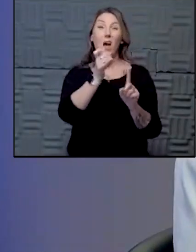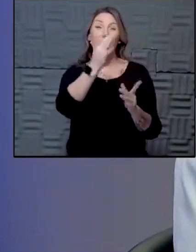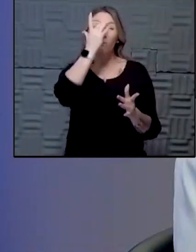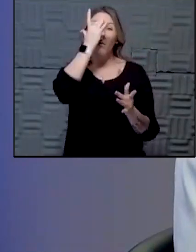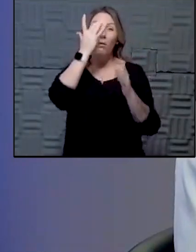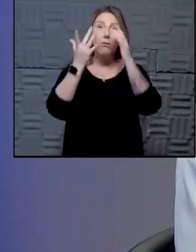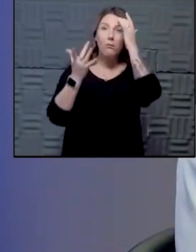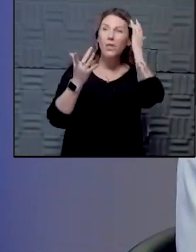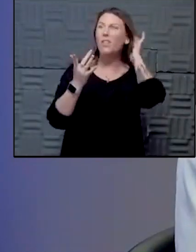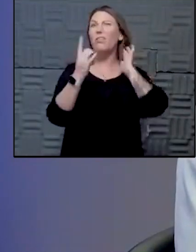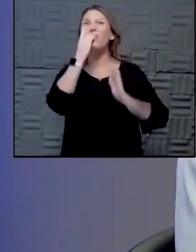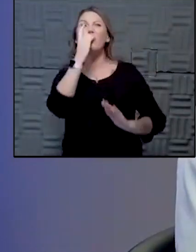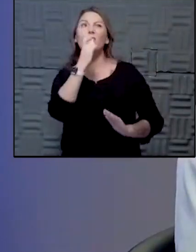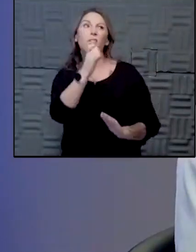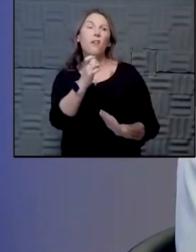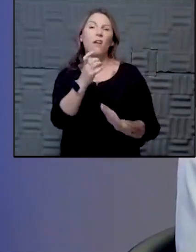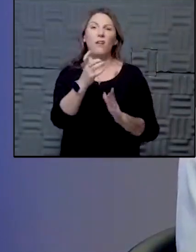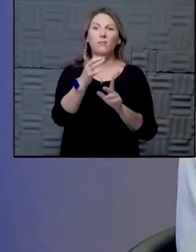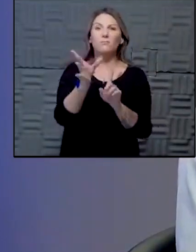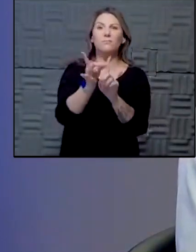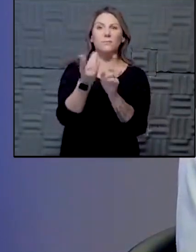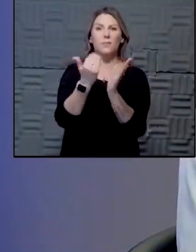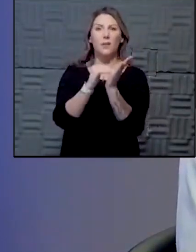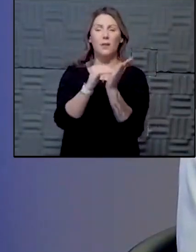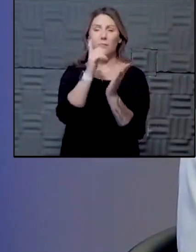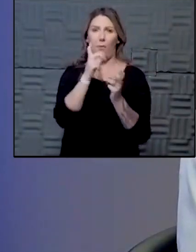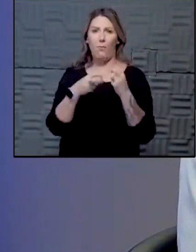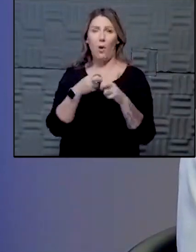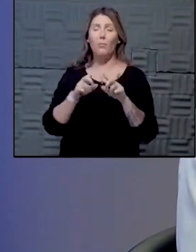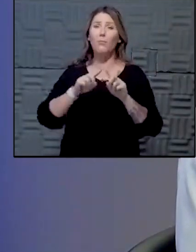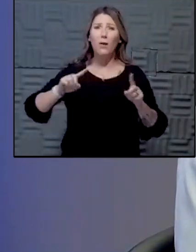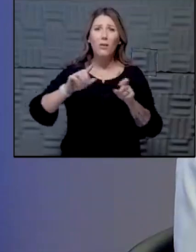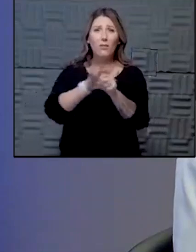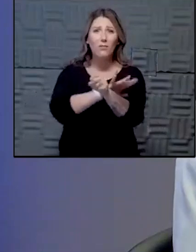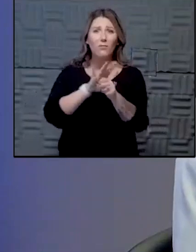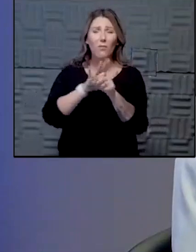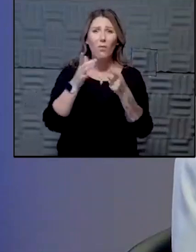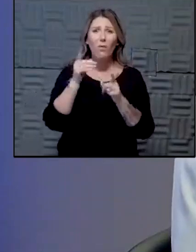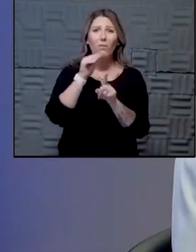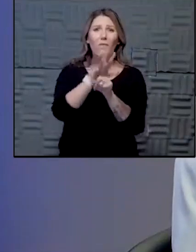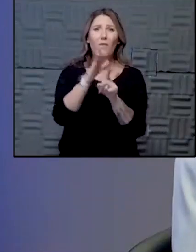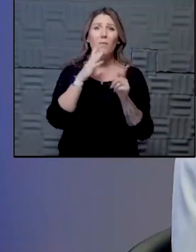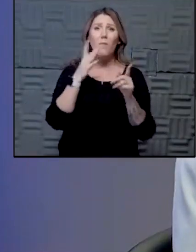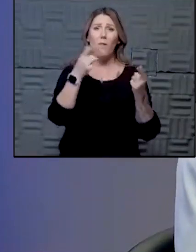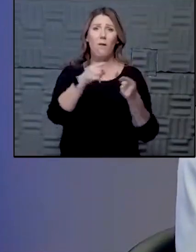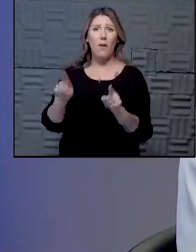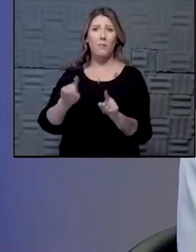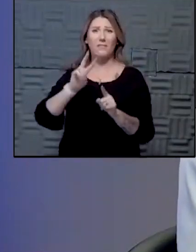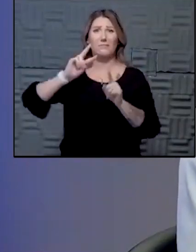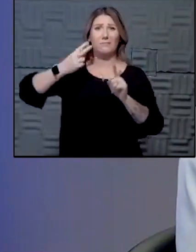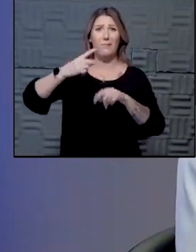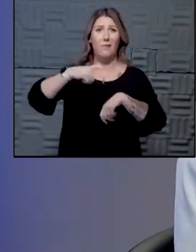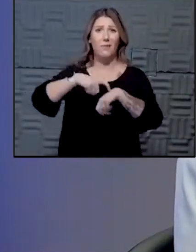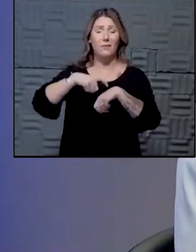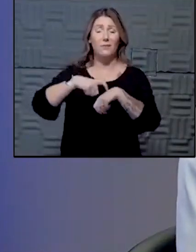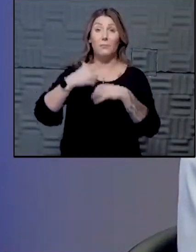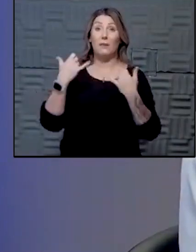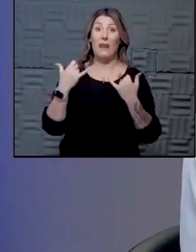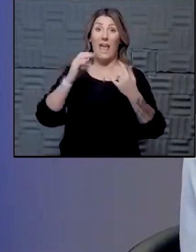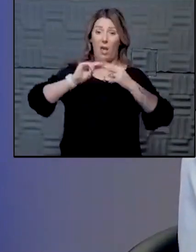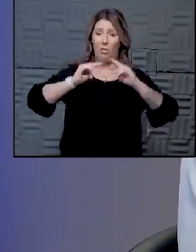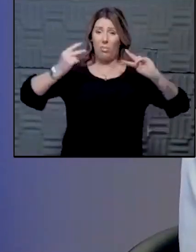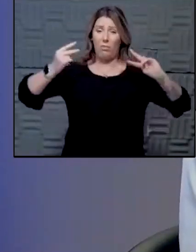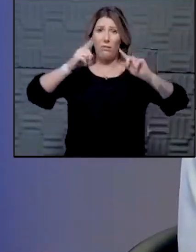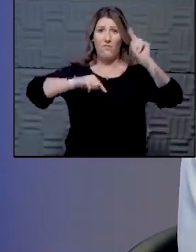don't think if they get it again it's going to be a problem. Again, we still don't know the full effect of what happens if you do get it a second time, especially now with the variants